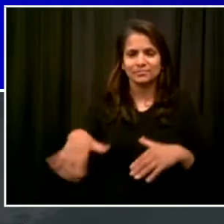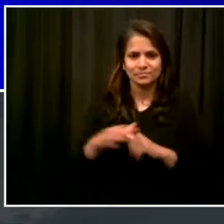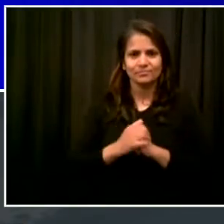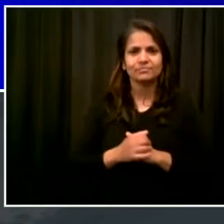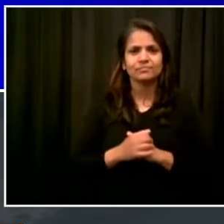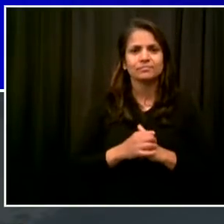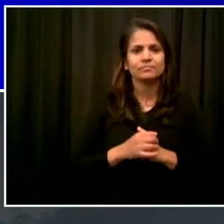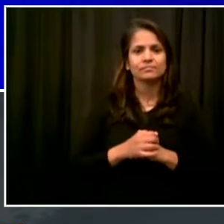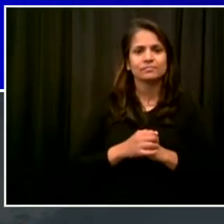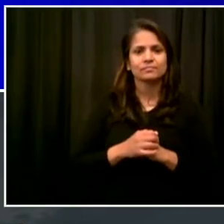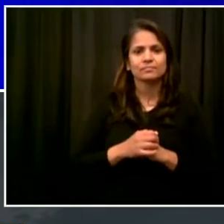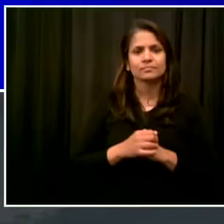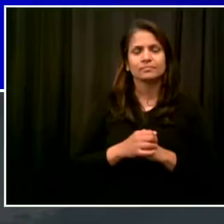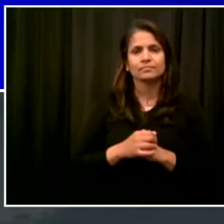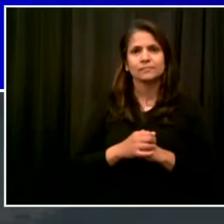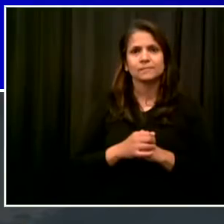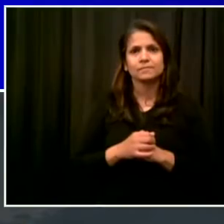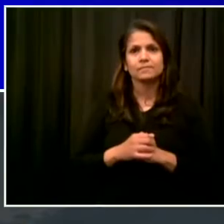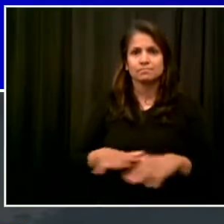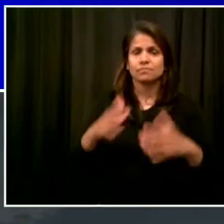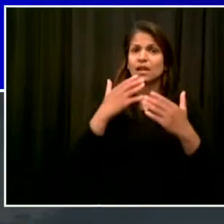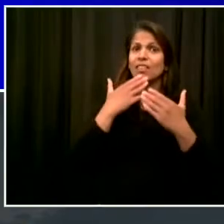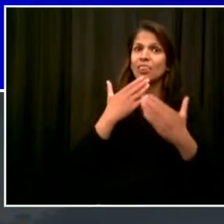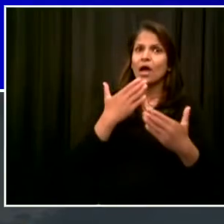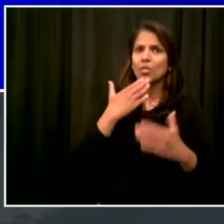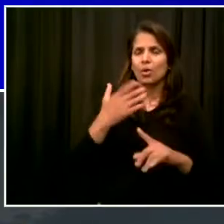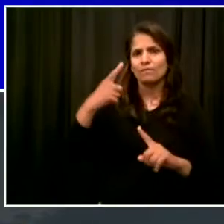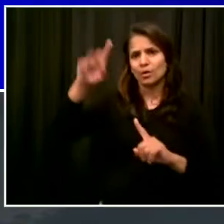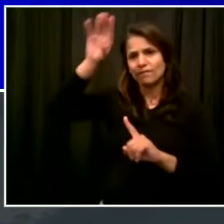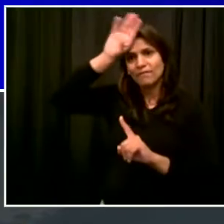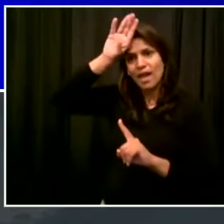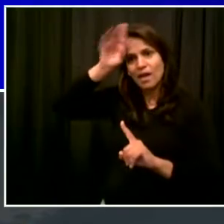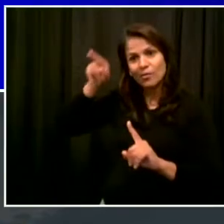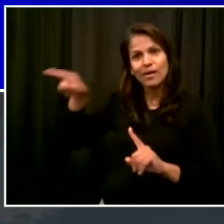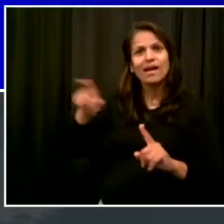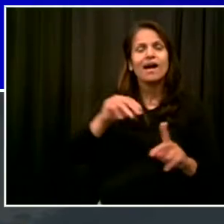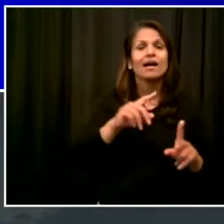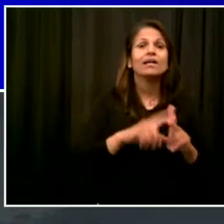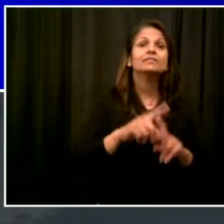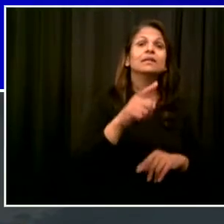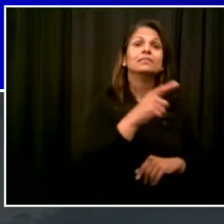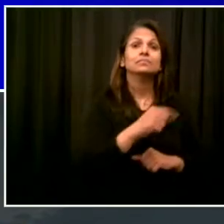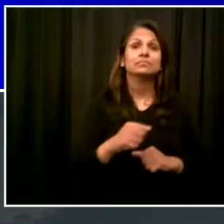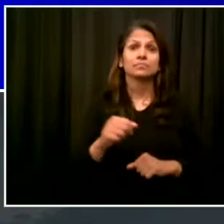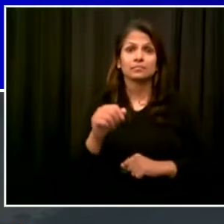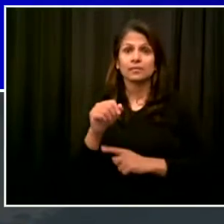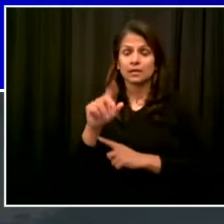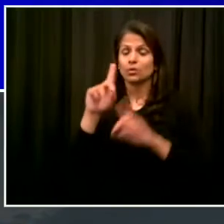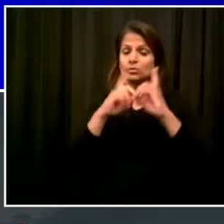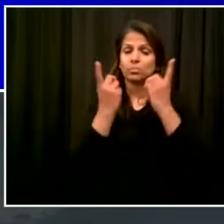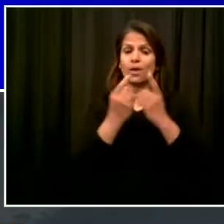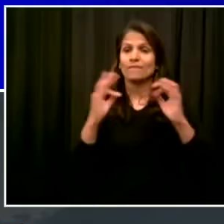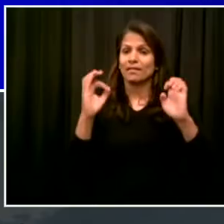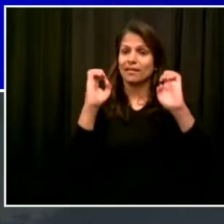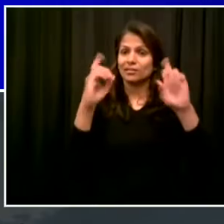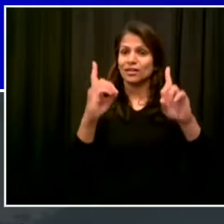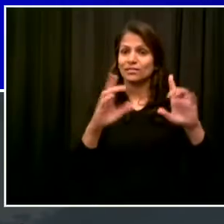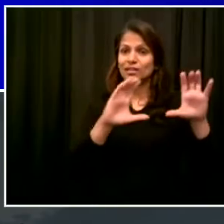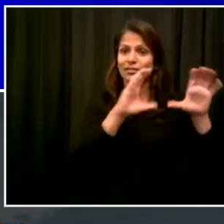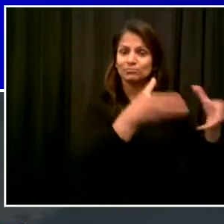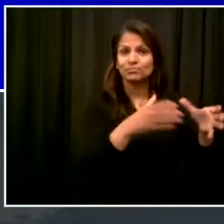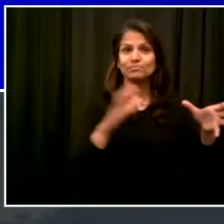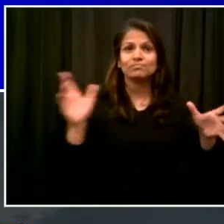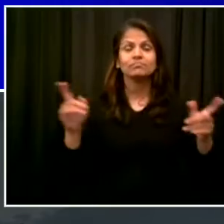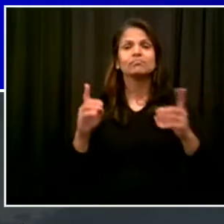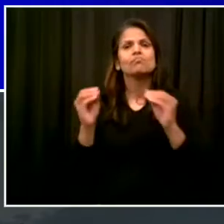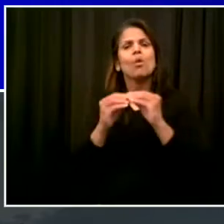Department of Environmental Protection are proactively adding up to 320 spray caps on fire hydrants during heat